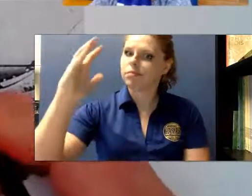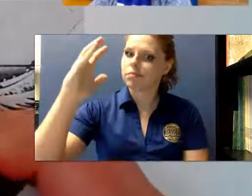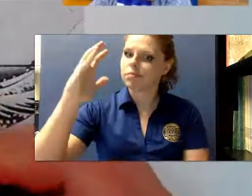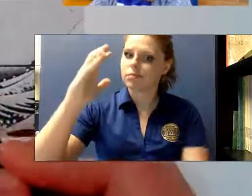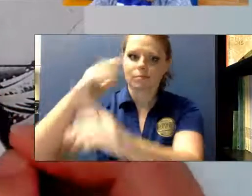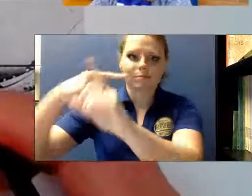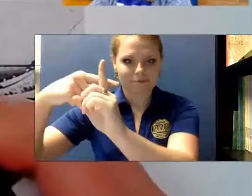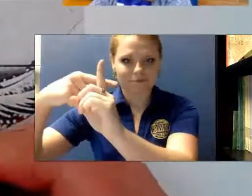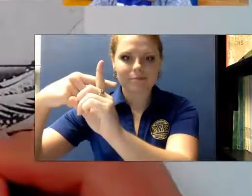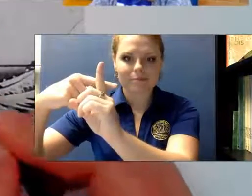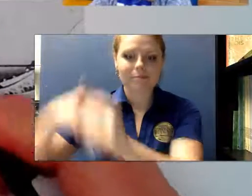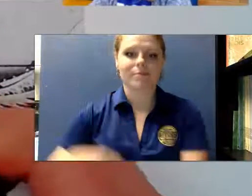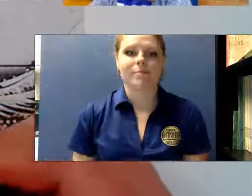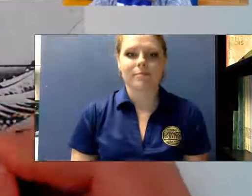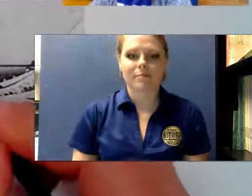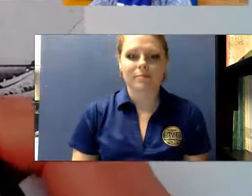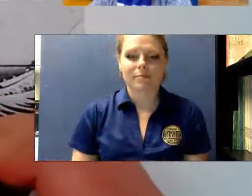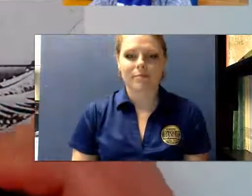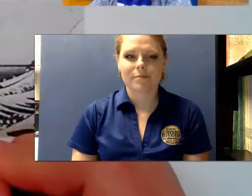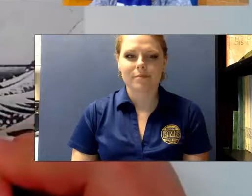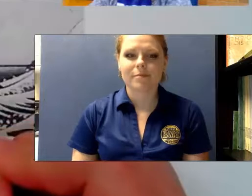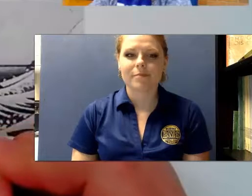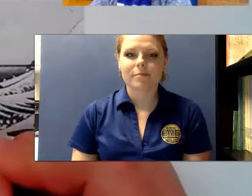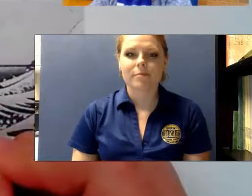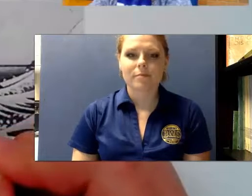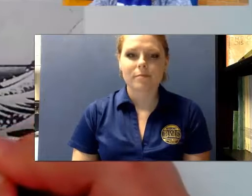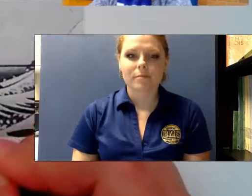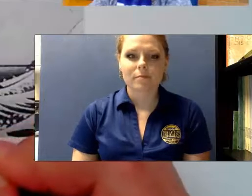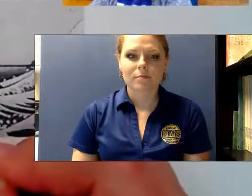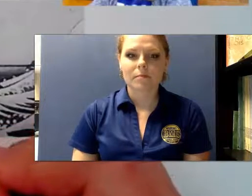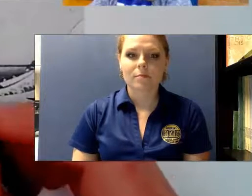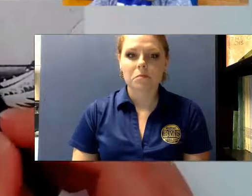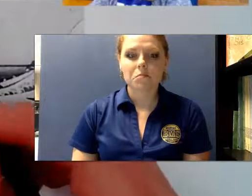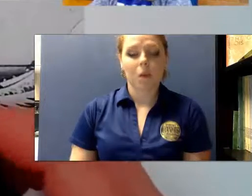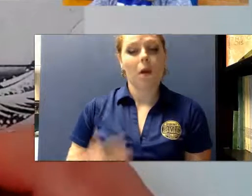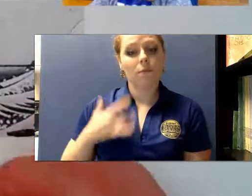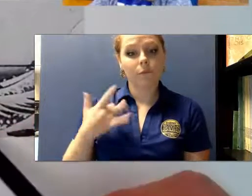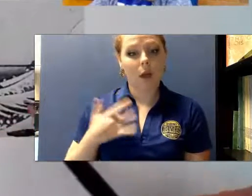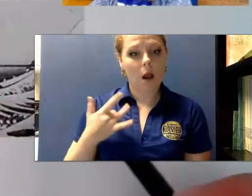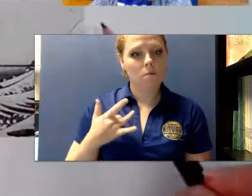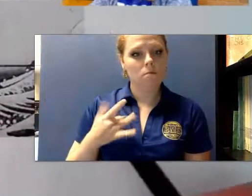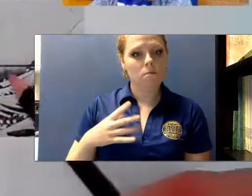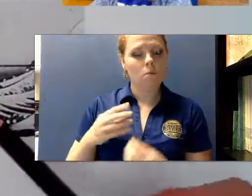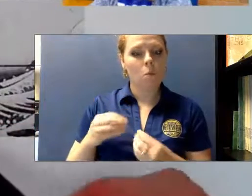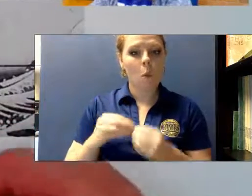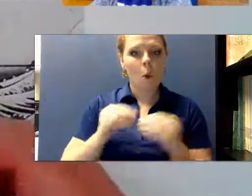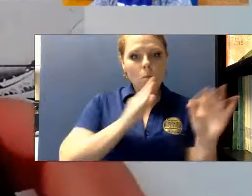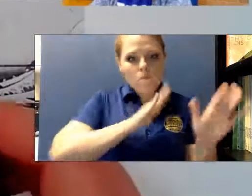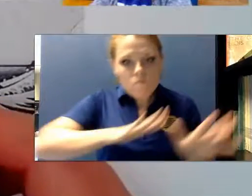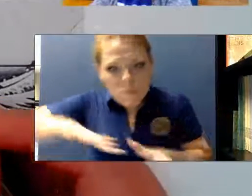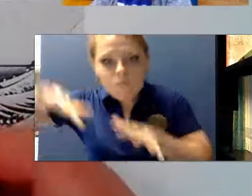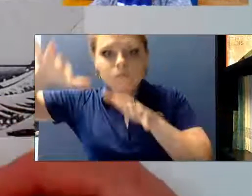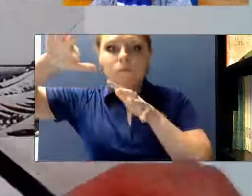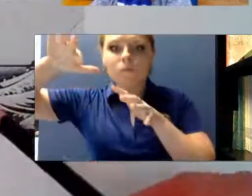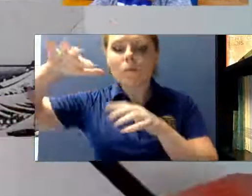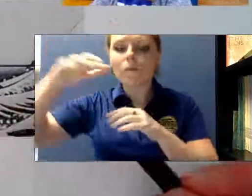here along this intersection of points right here. So we feel like this has a lot of movement,